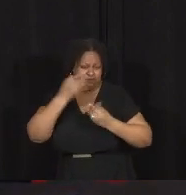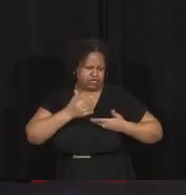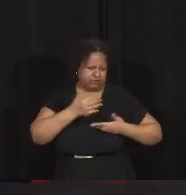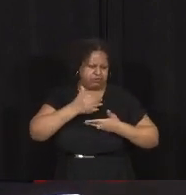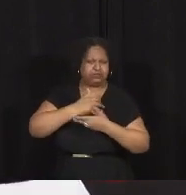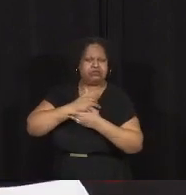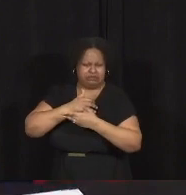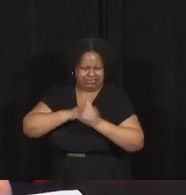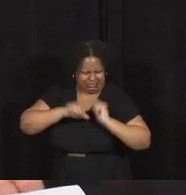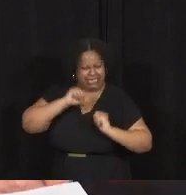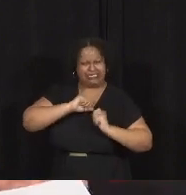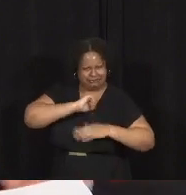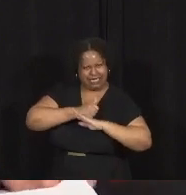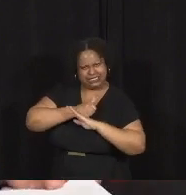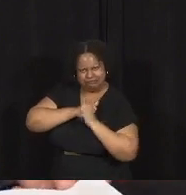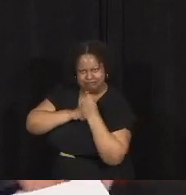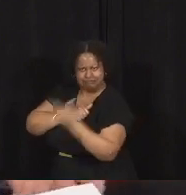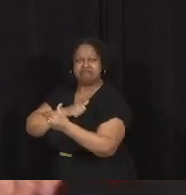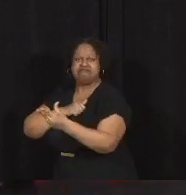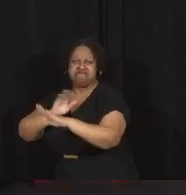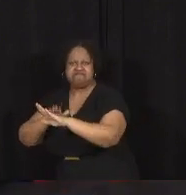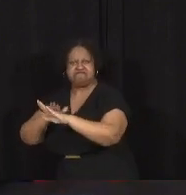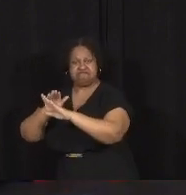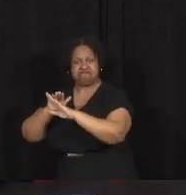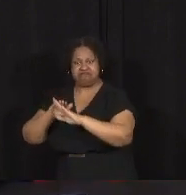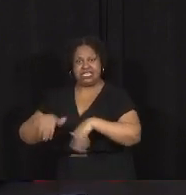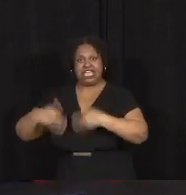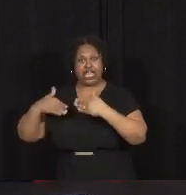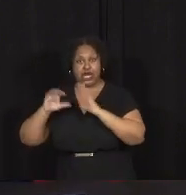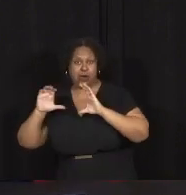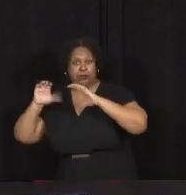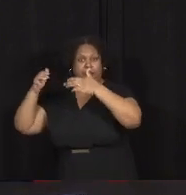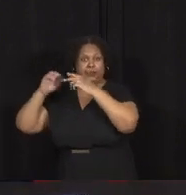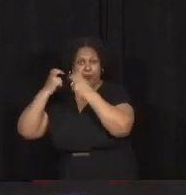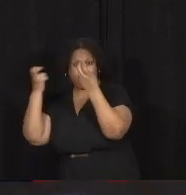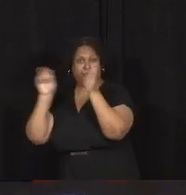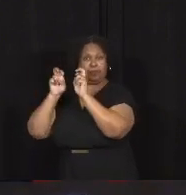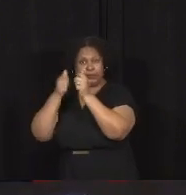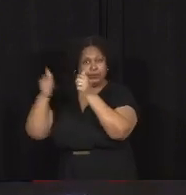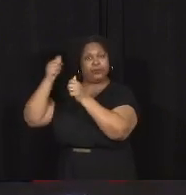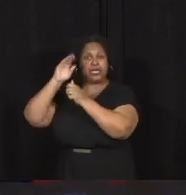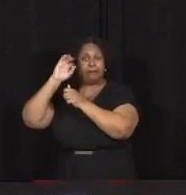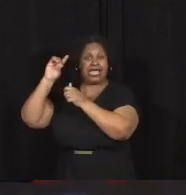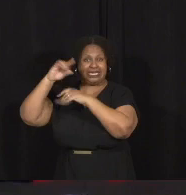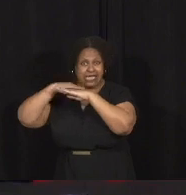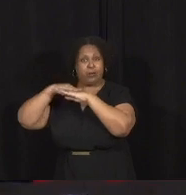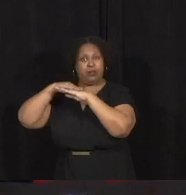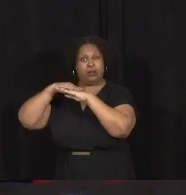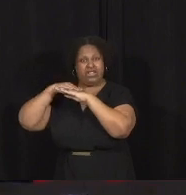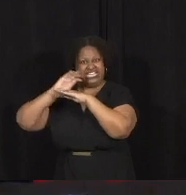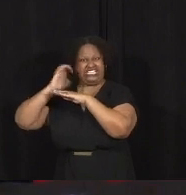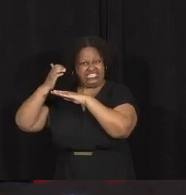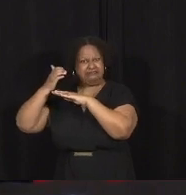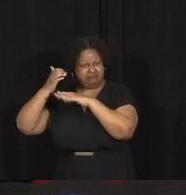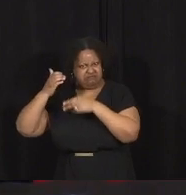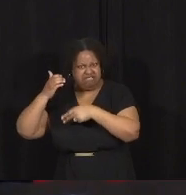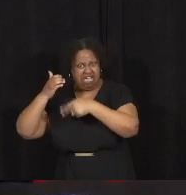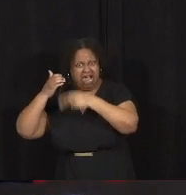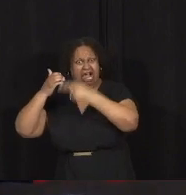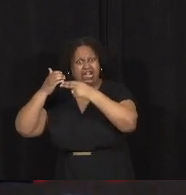Table saw the figures that suggested that there could be an overall mortality of between 90